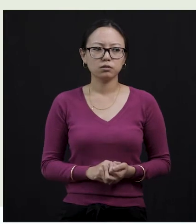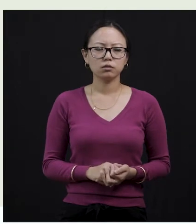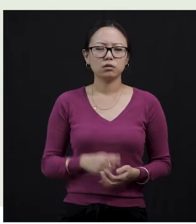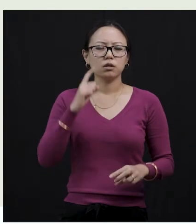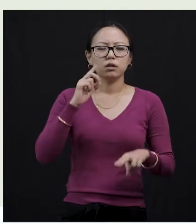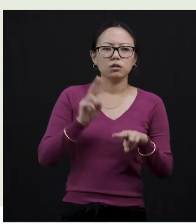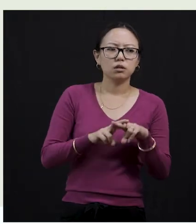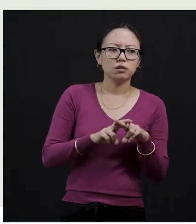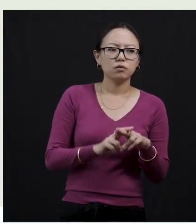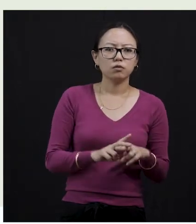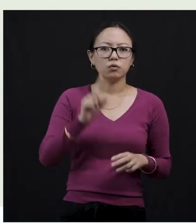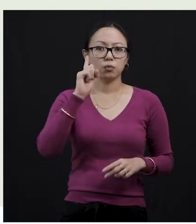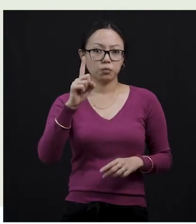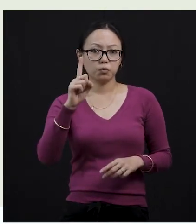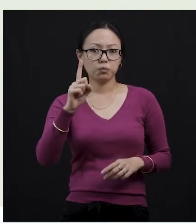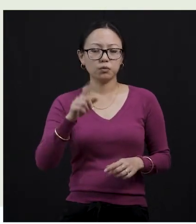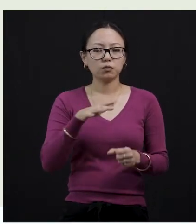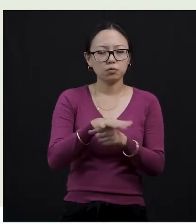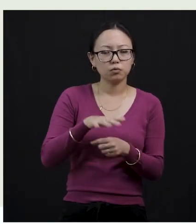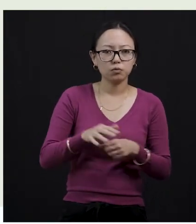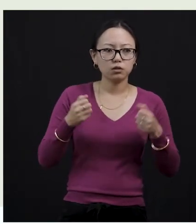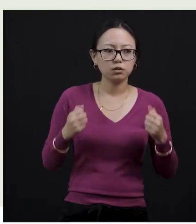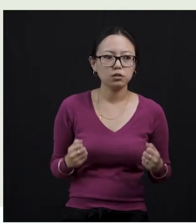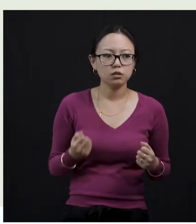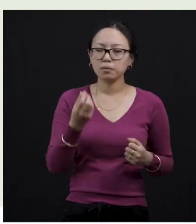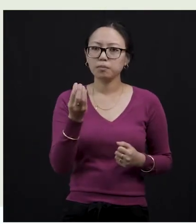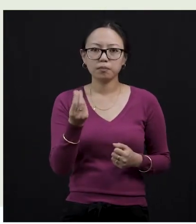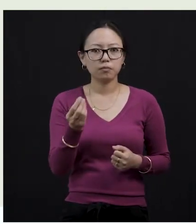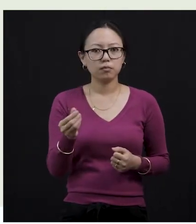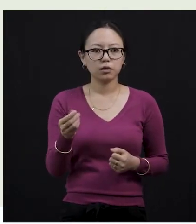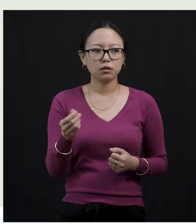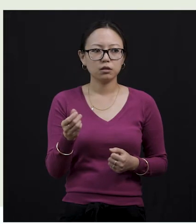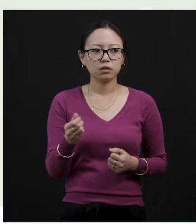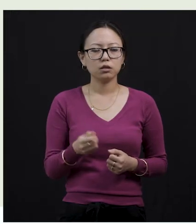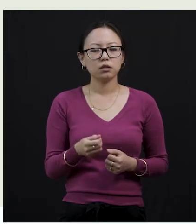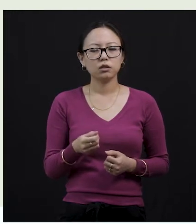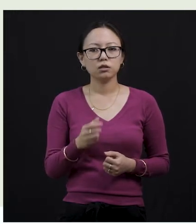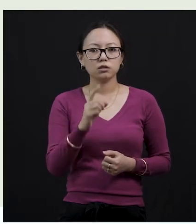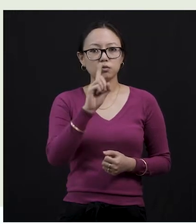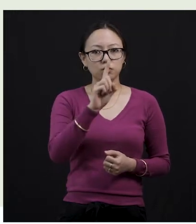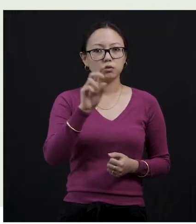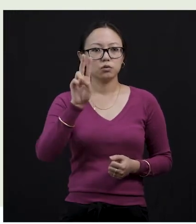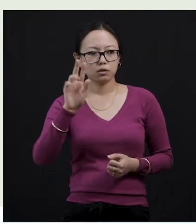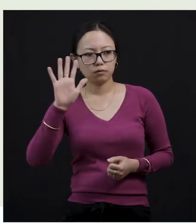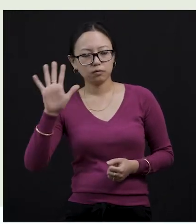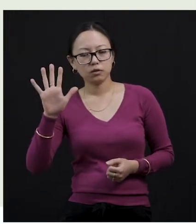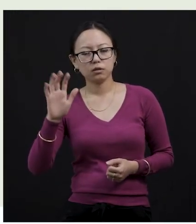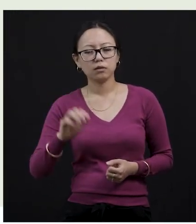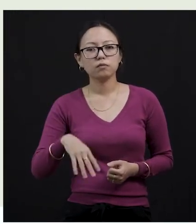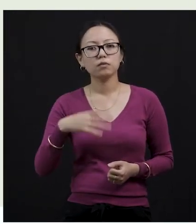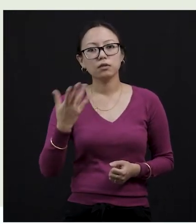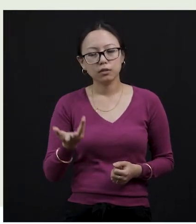wooden chair is 125. So if you will buy 8 wooden chair, what will be the cost? Total